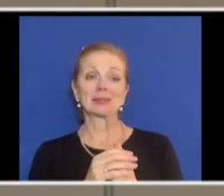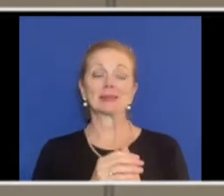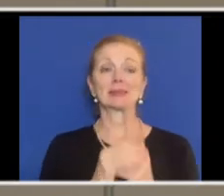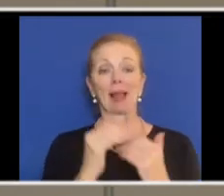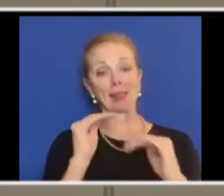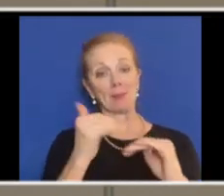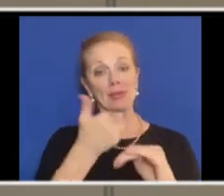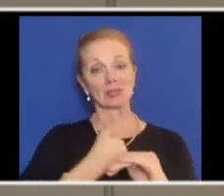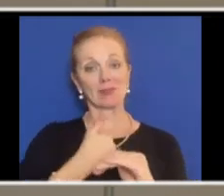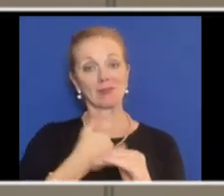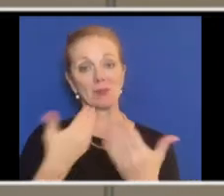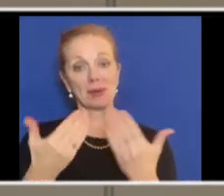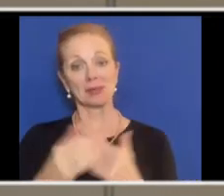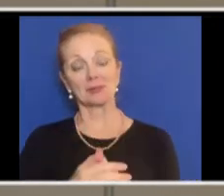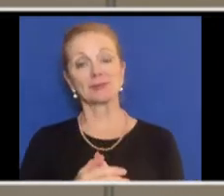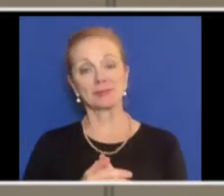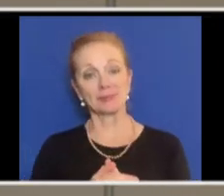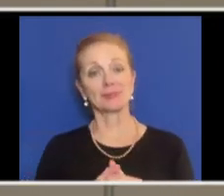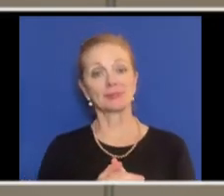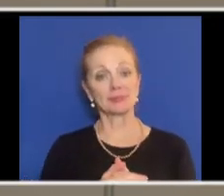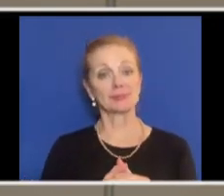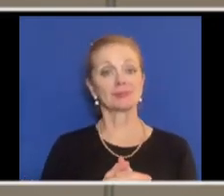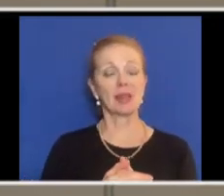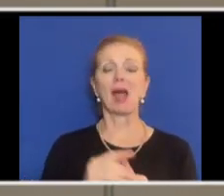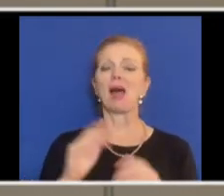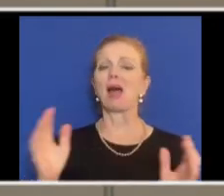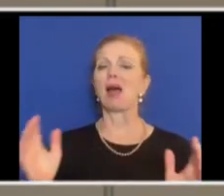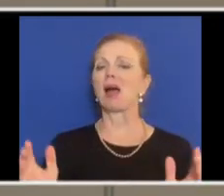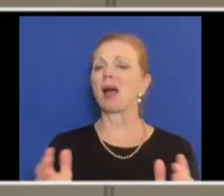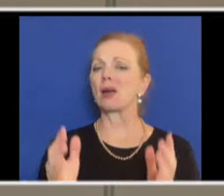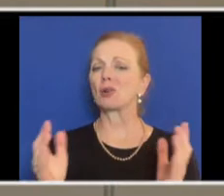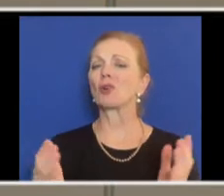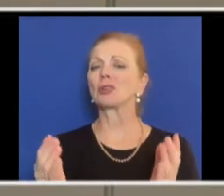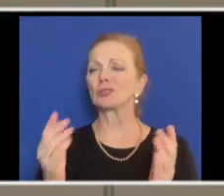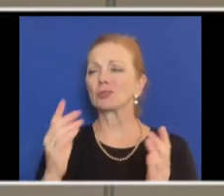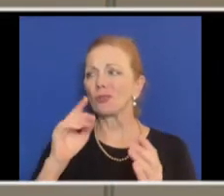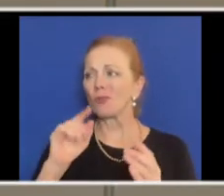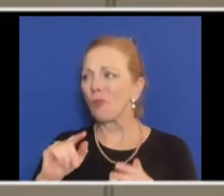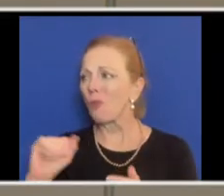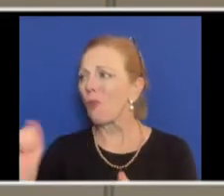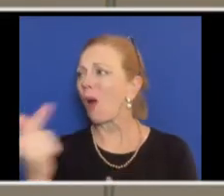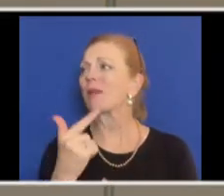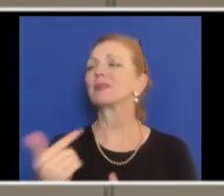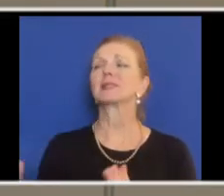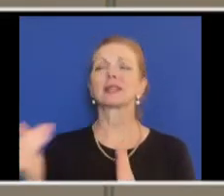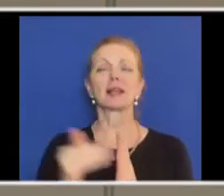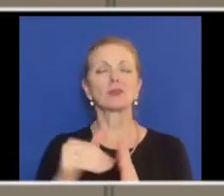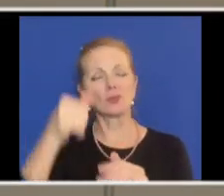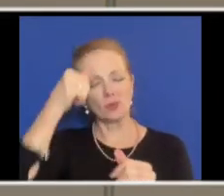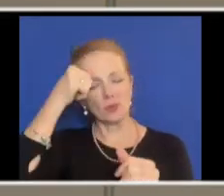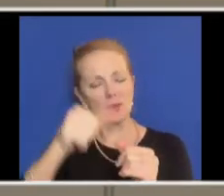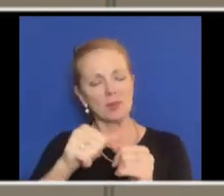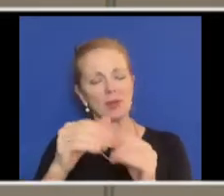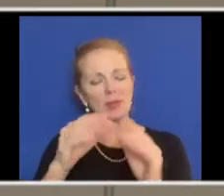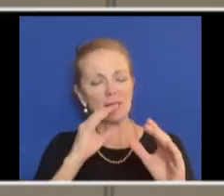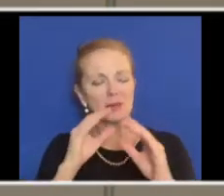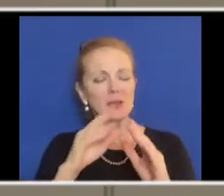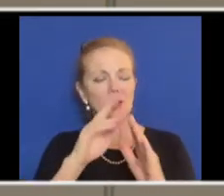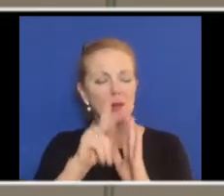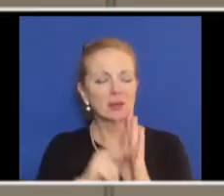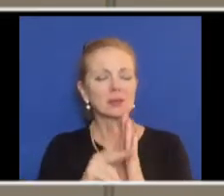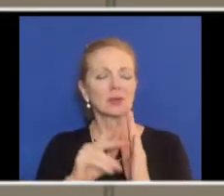so uh I I encourage us again to remember the conversation and the policy work the